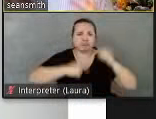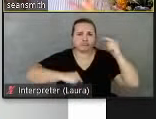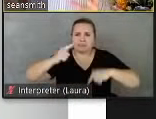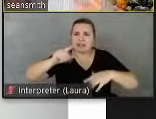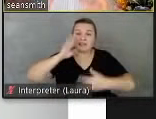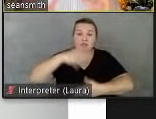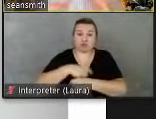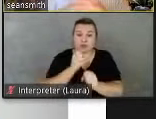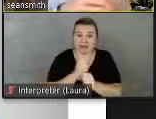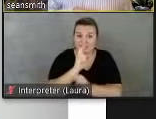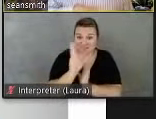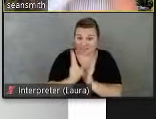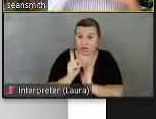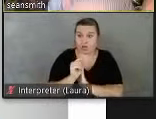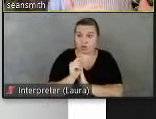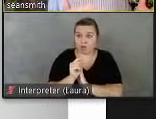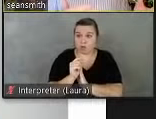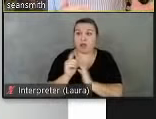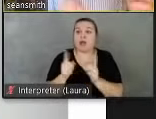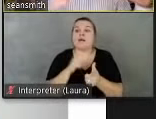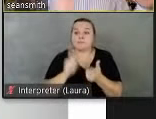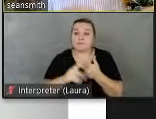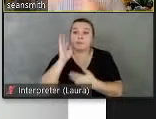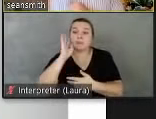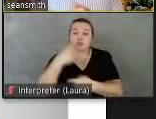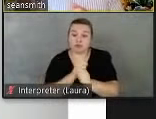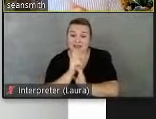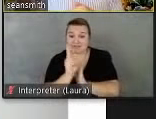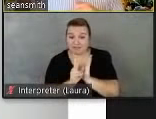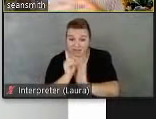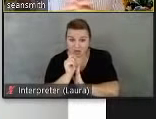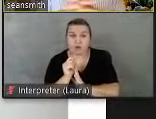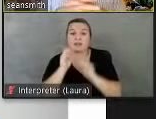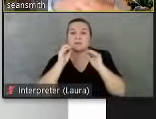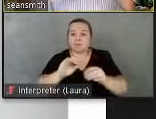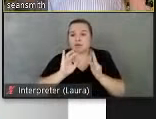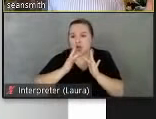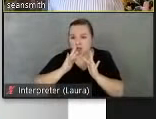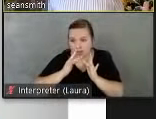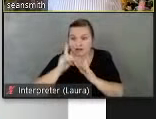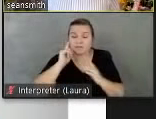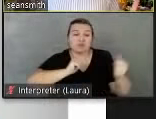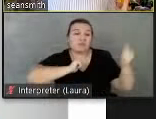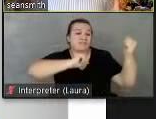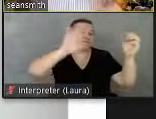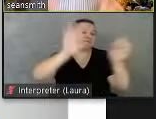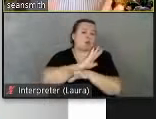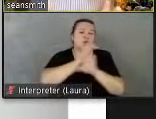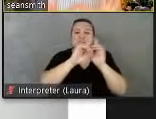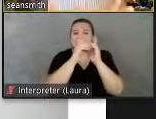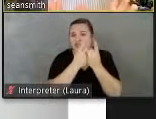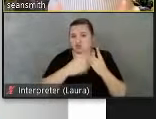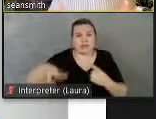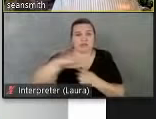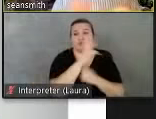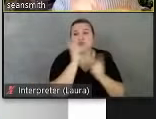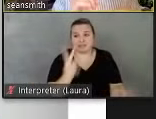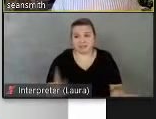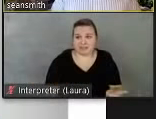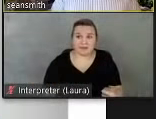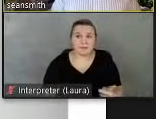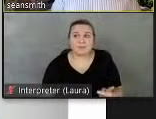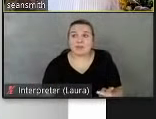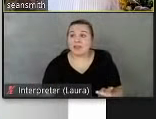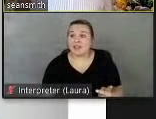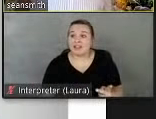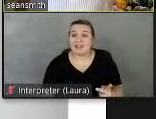of that. And basically, they created the videos and they put up online for the entire district. So by the way, if you haven't thought about that,